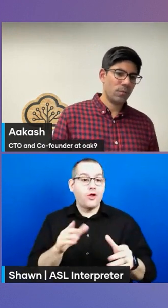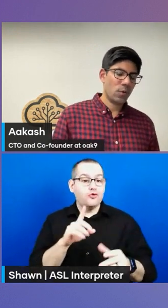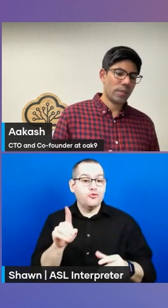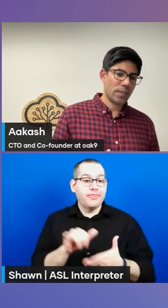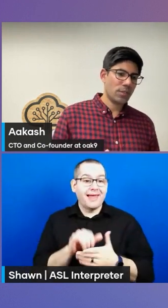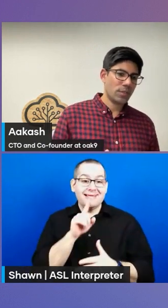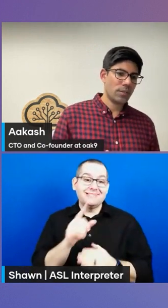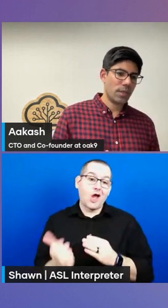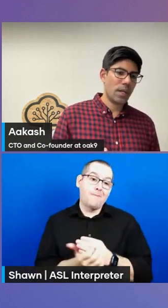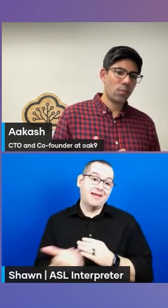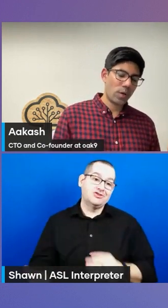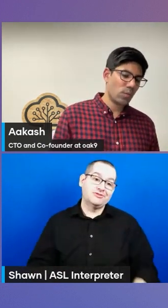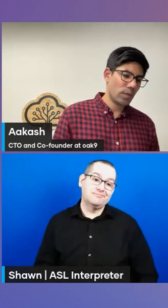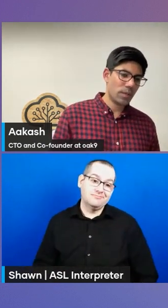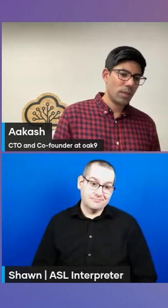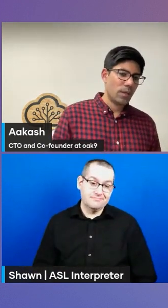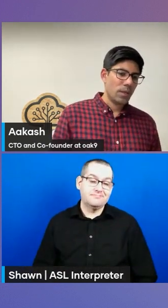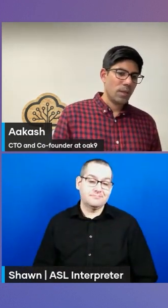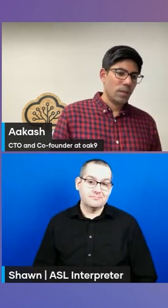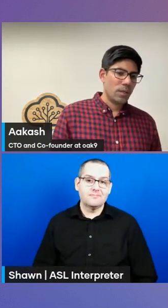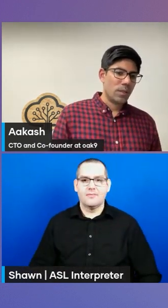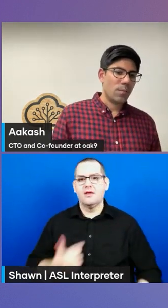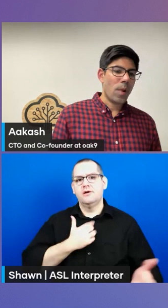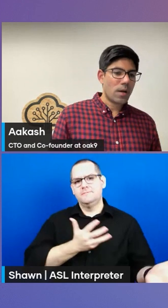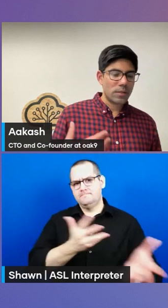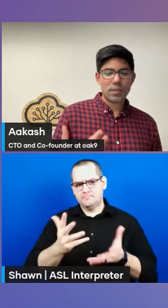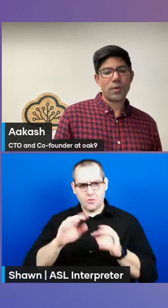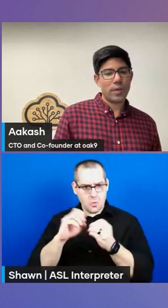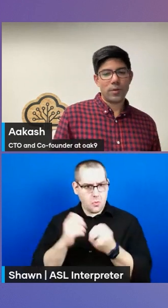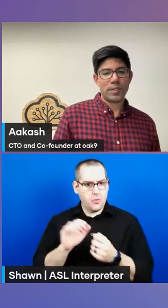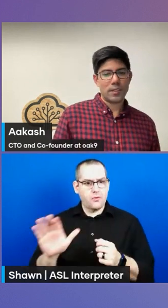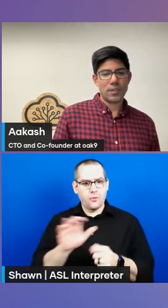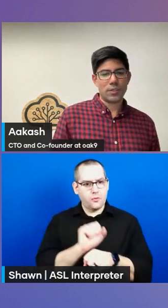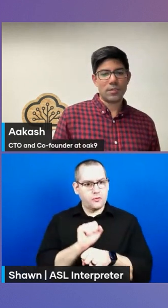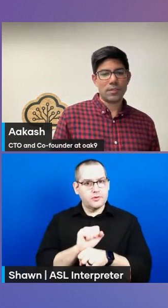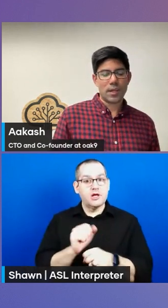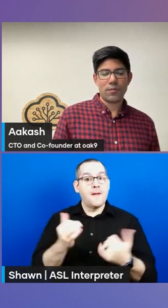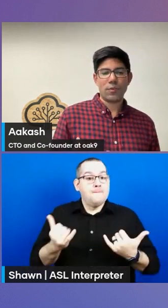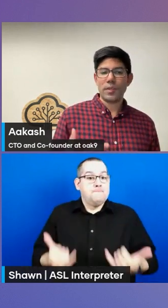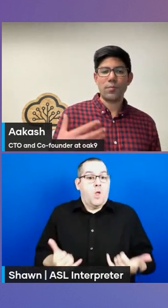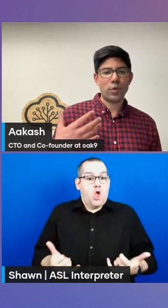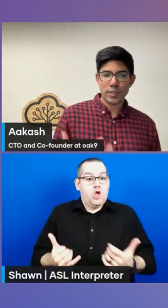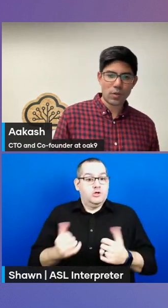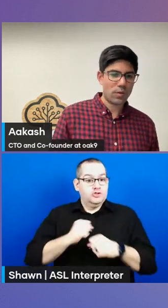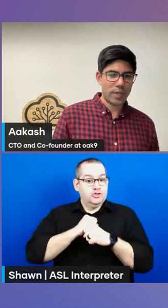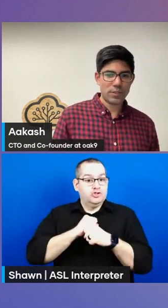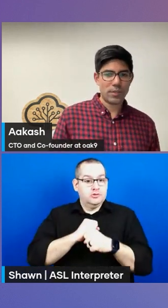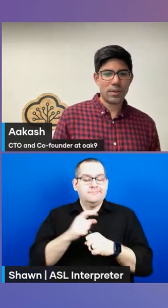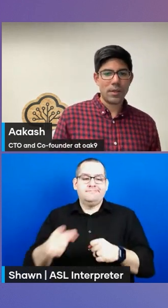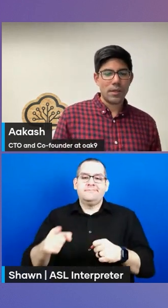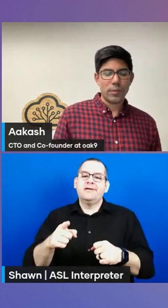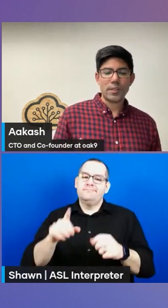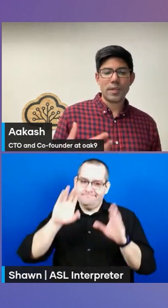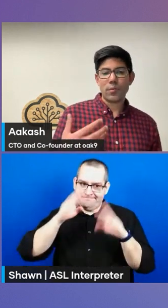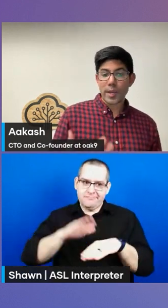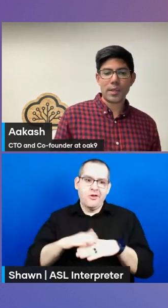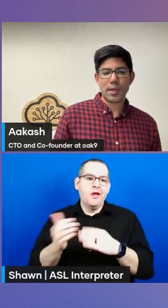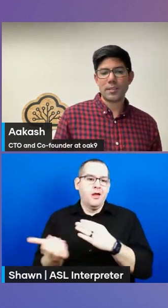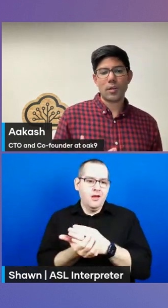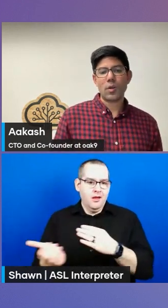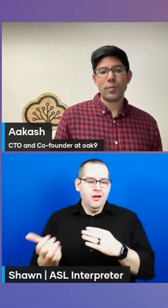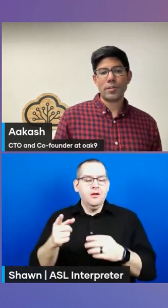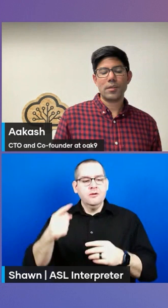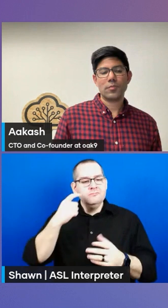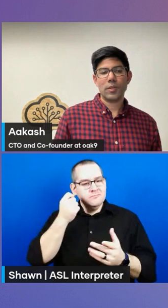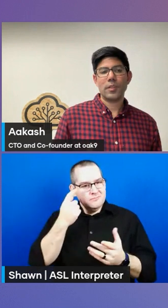of organizations that I work with, the modern security organizations have really embraced automation because they